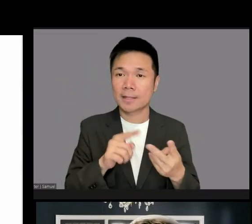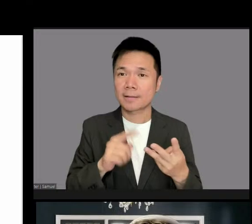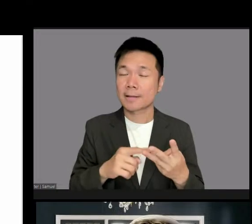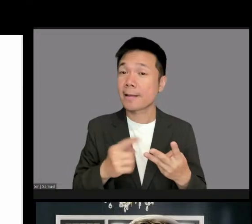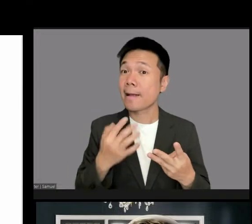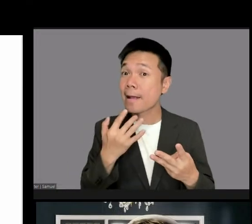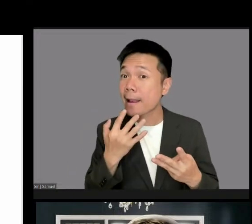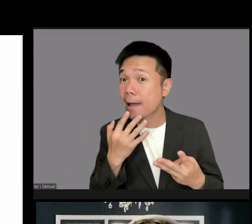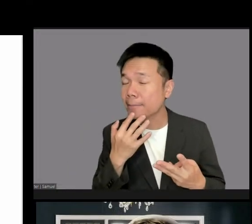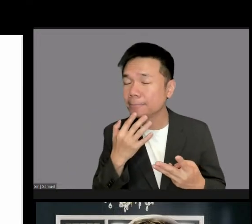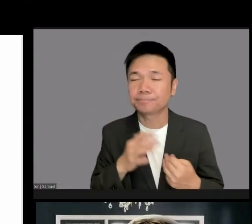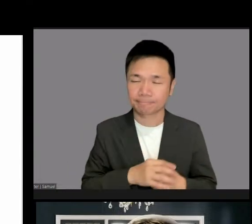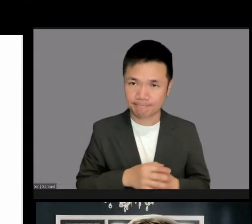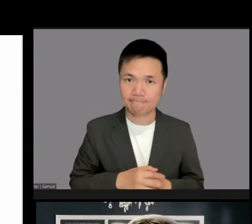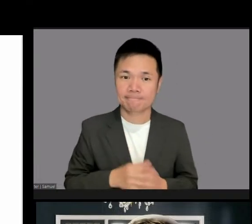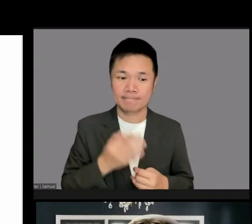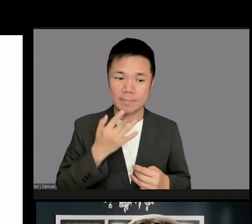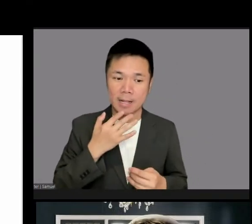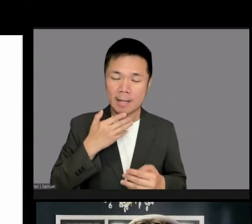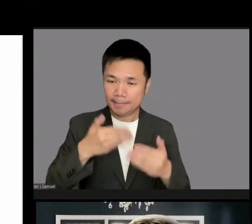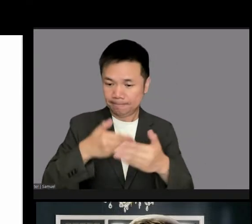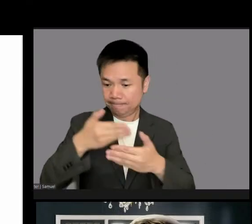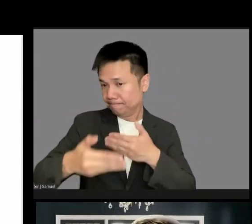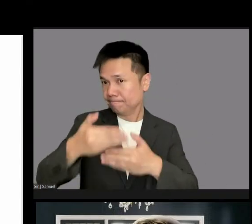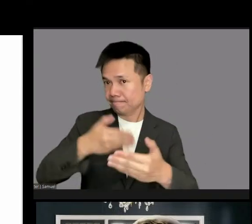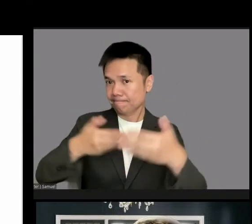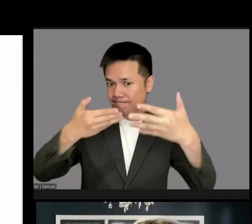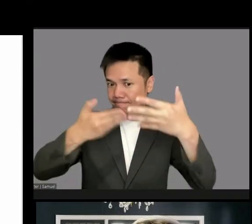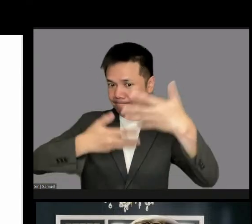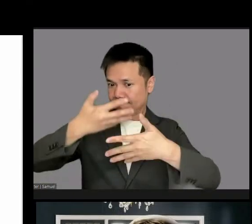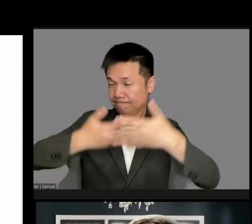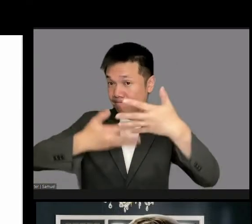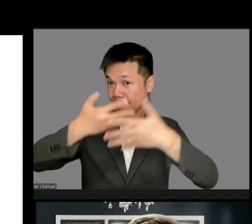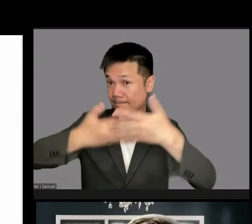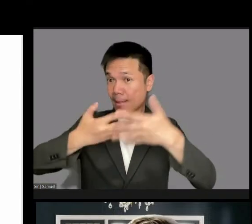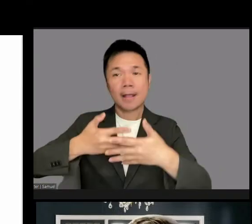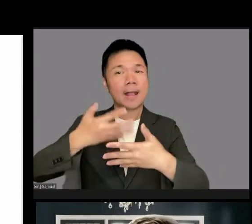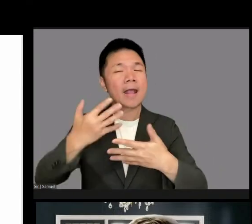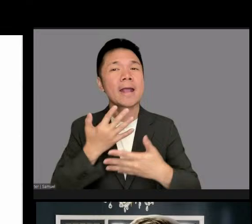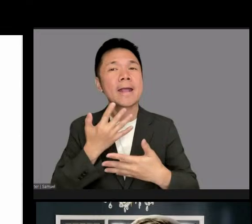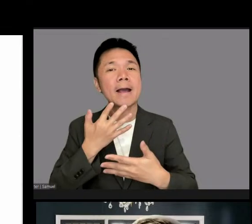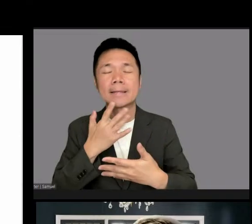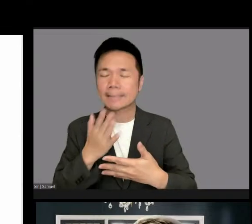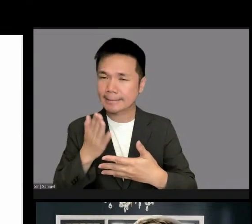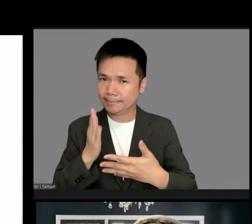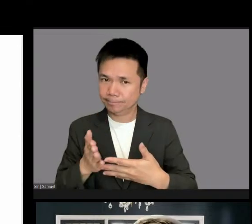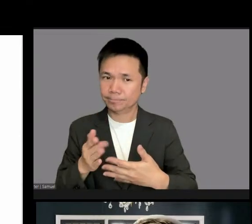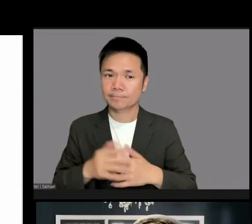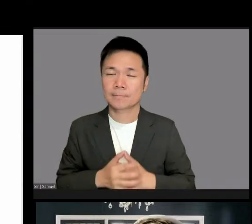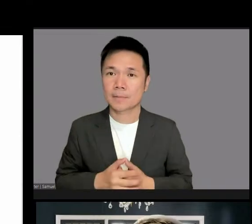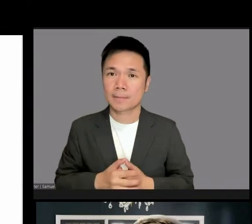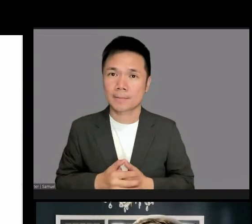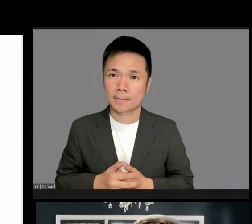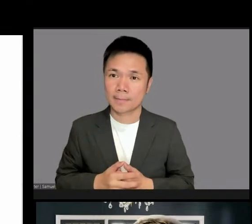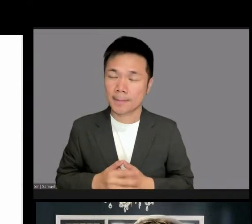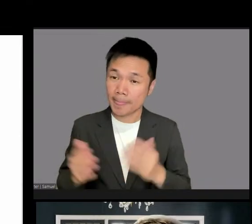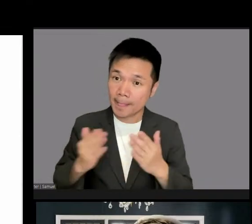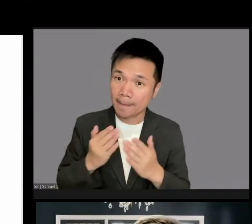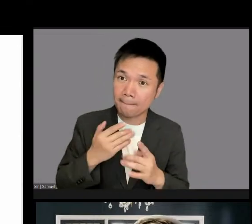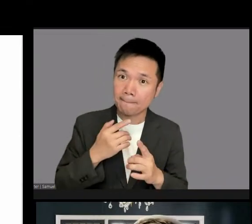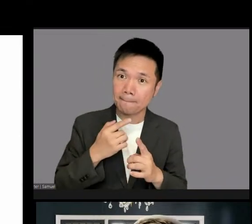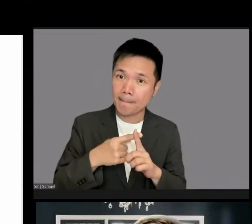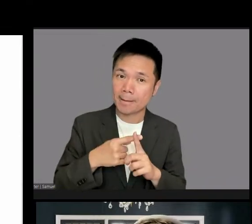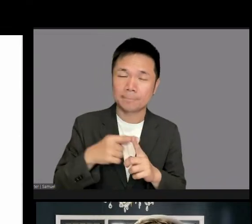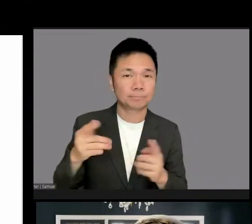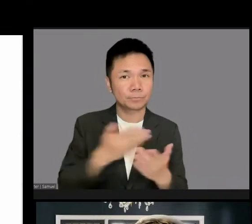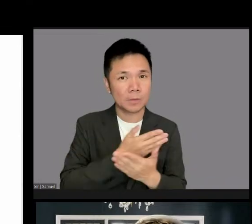your website has an appropriate level of color contrast, at the very minimum 5:1, and you want to make sure that anything